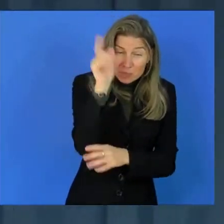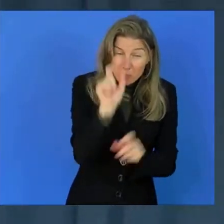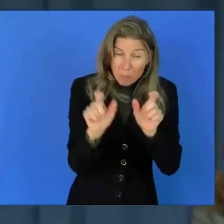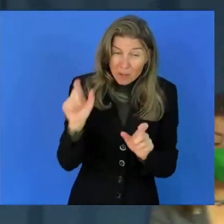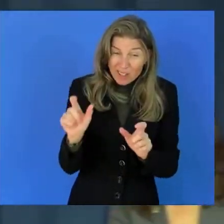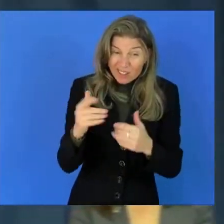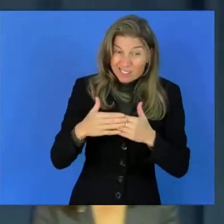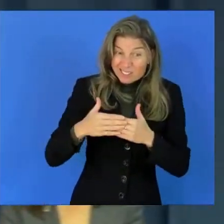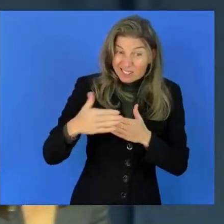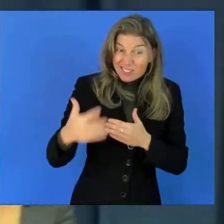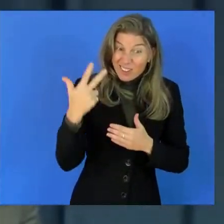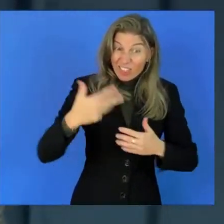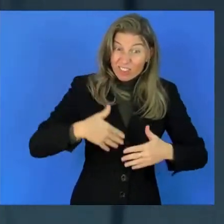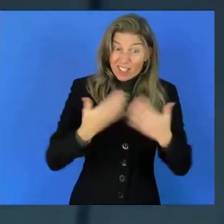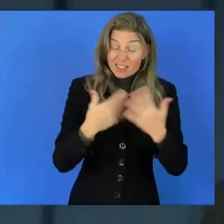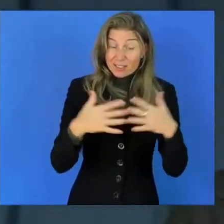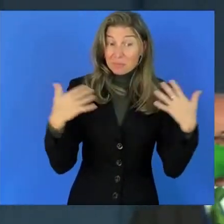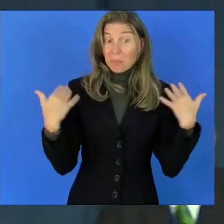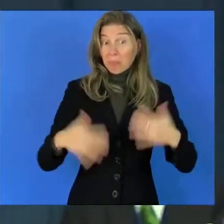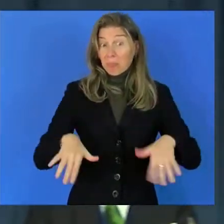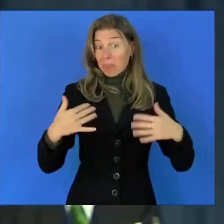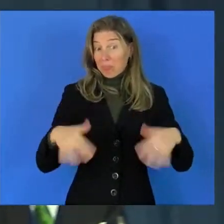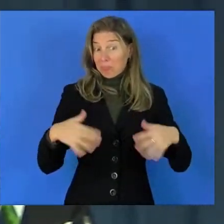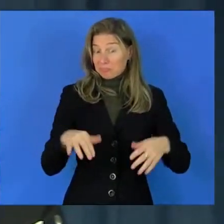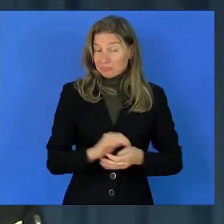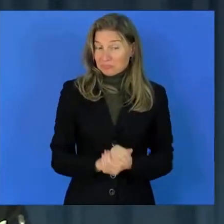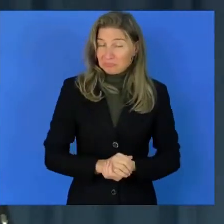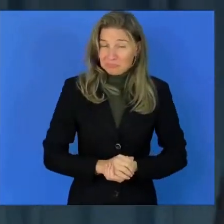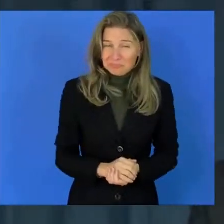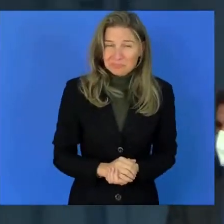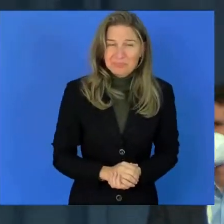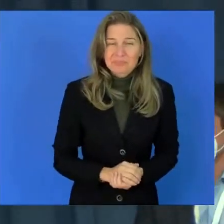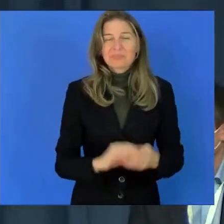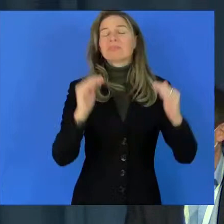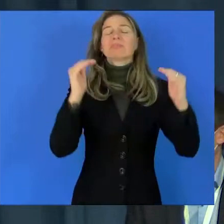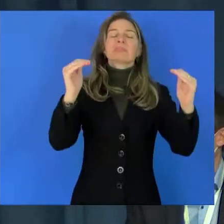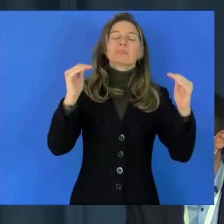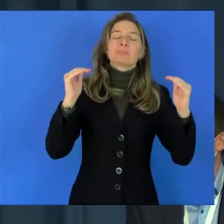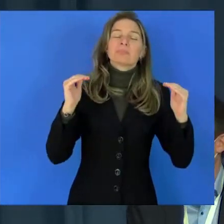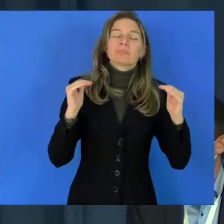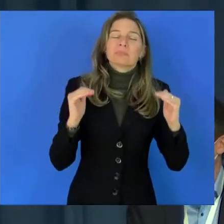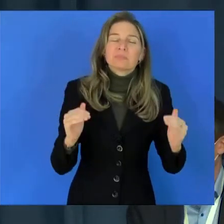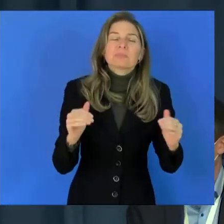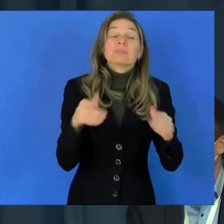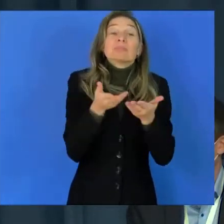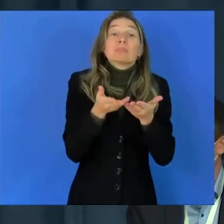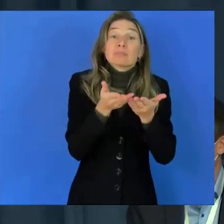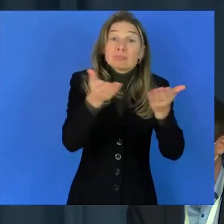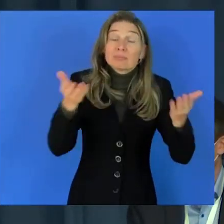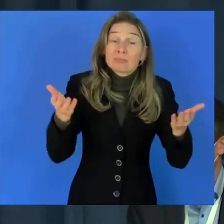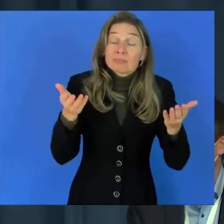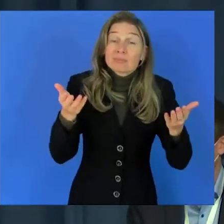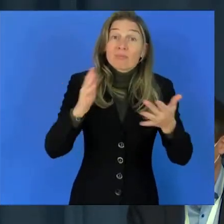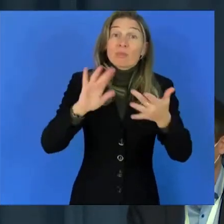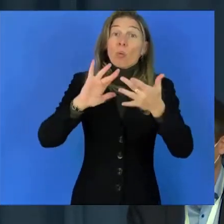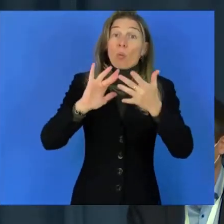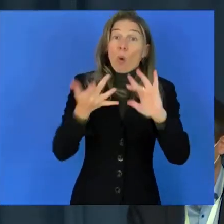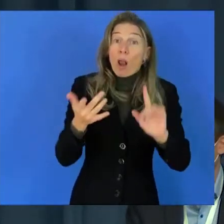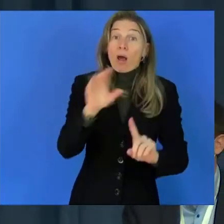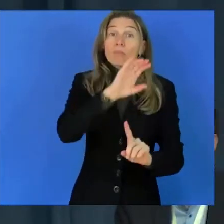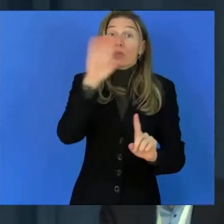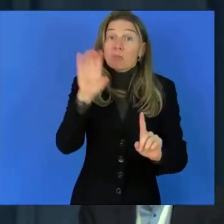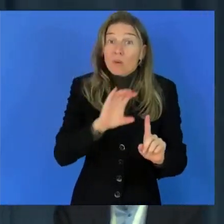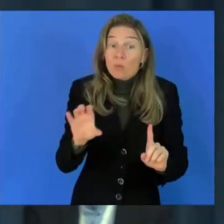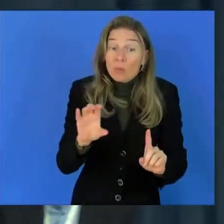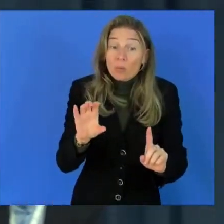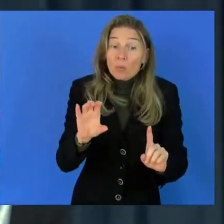Okay, now, the other thing that we need to know is for all of us that are online or otherwise, you have loads of different ways